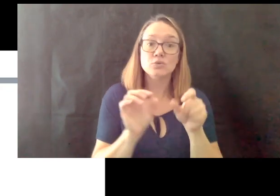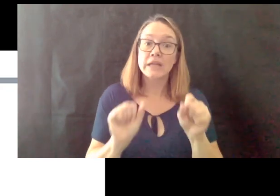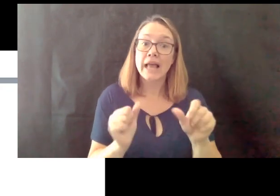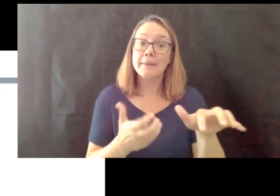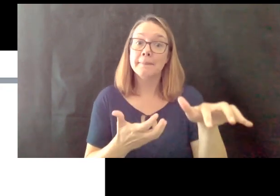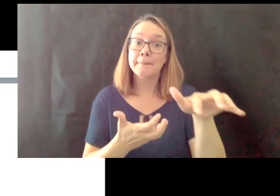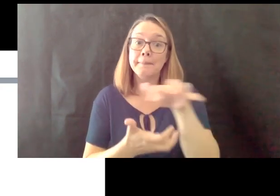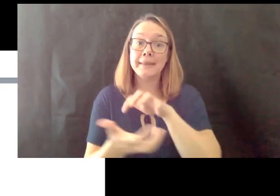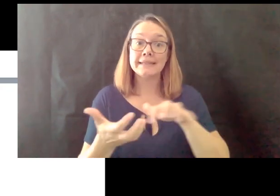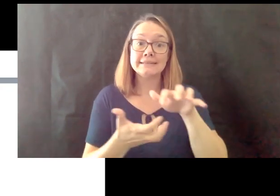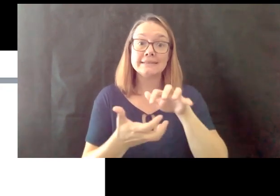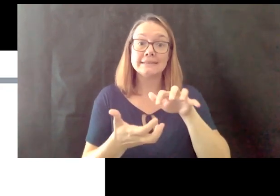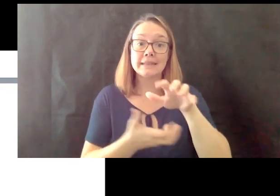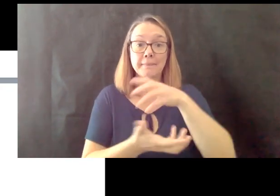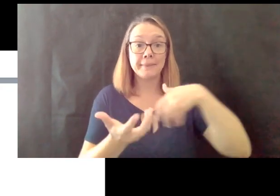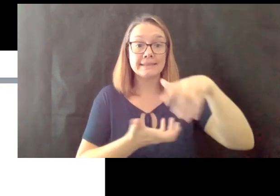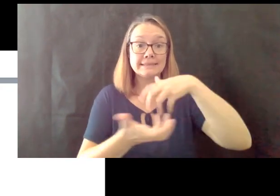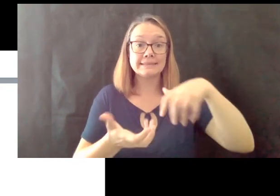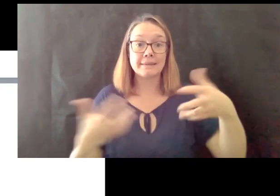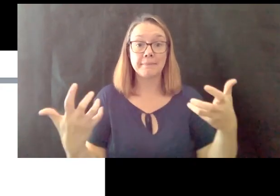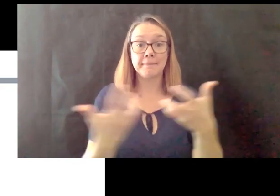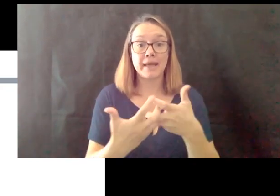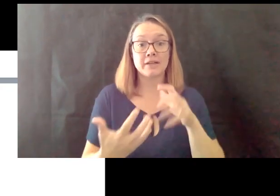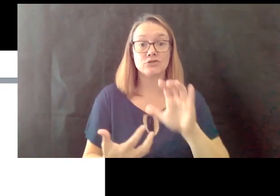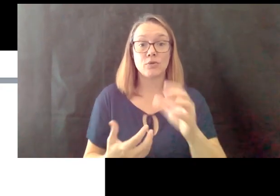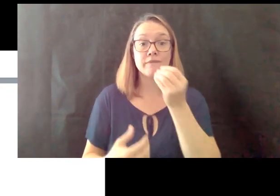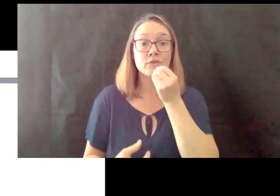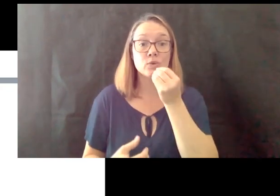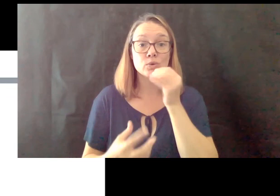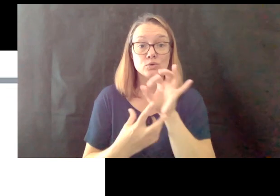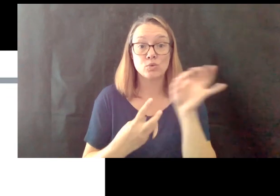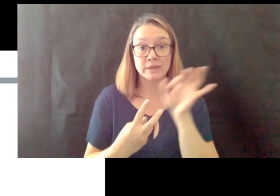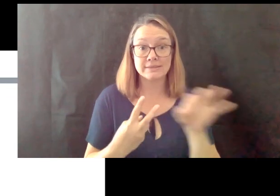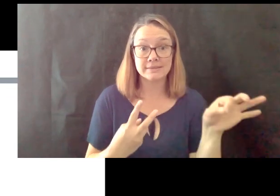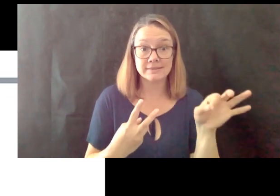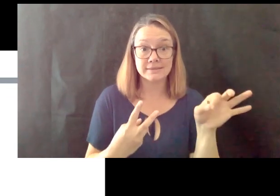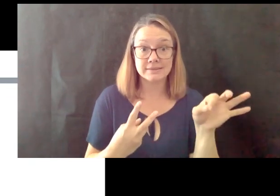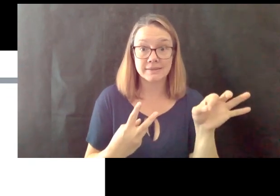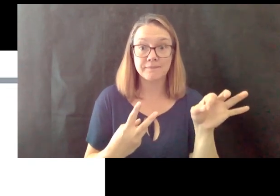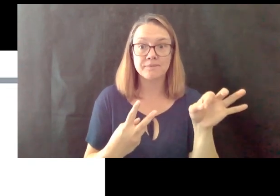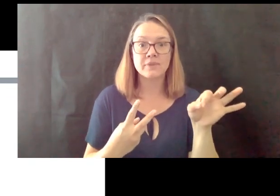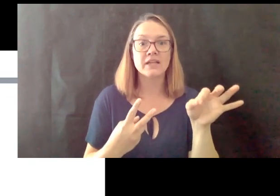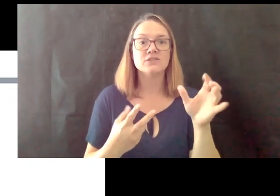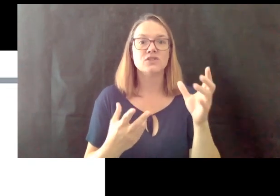So if you can sort of mix and match your foods, you know, meeting those